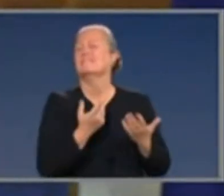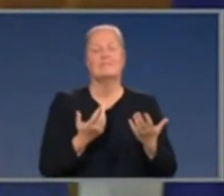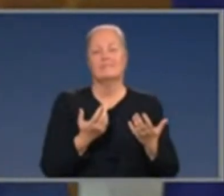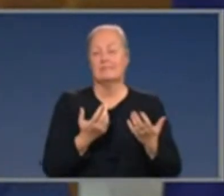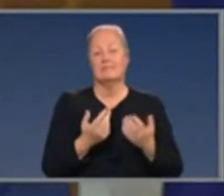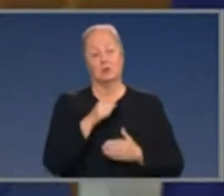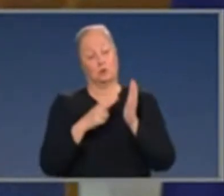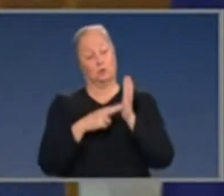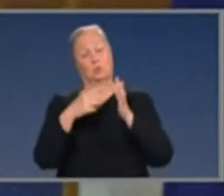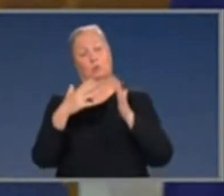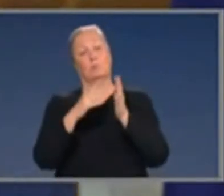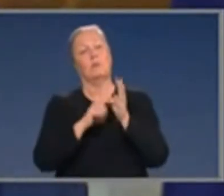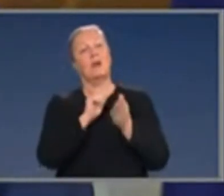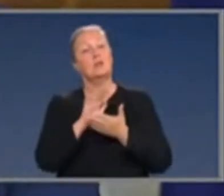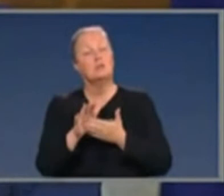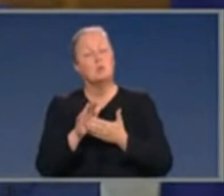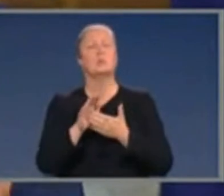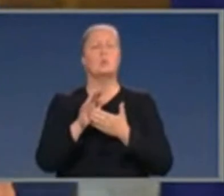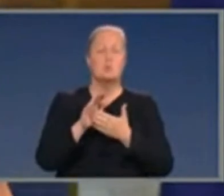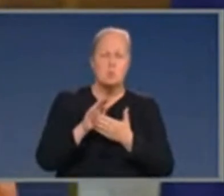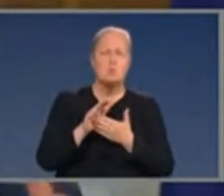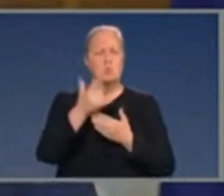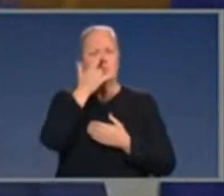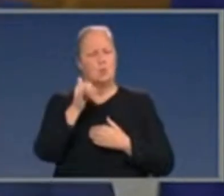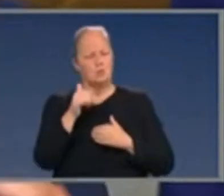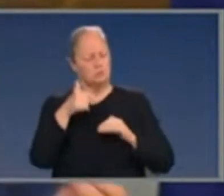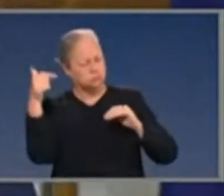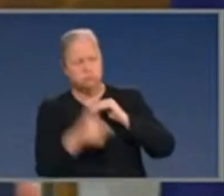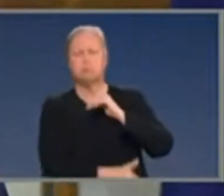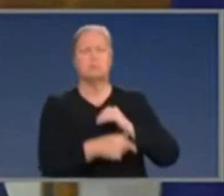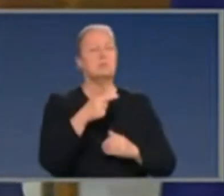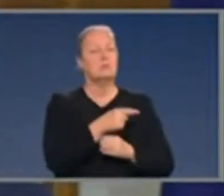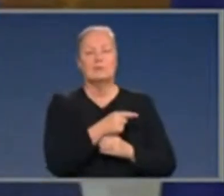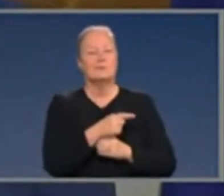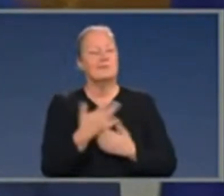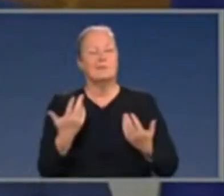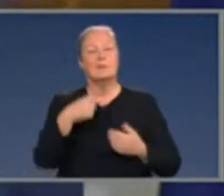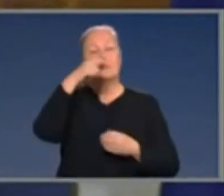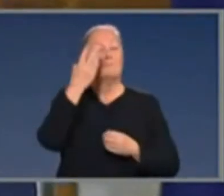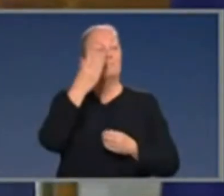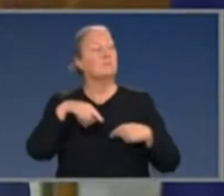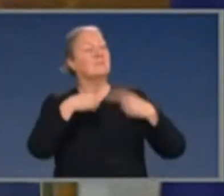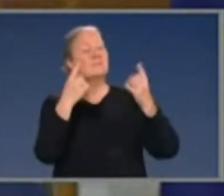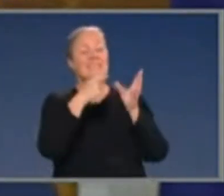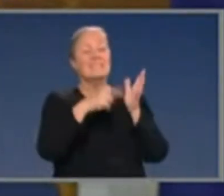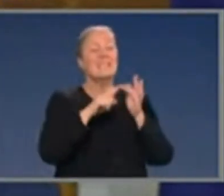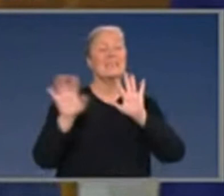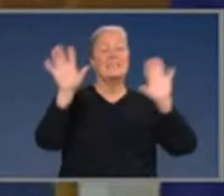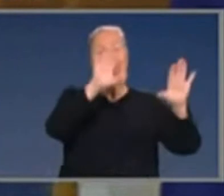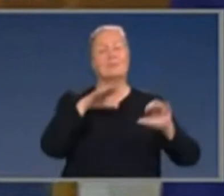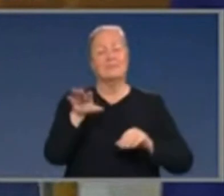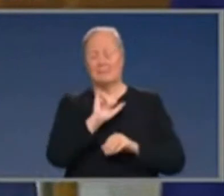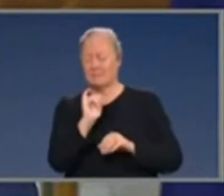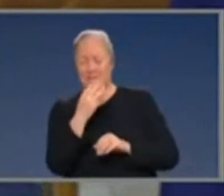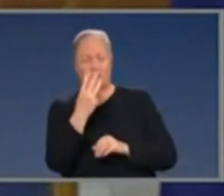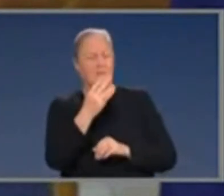very long and complex process, and it obviously had to be done remotely because people were in different states. So it's taken about 3 or 4 weeks to do. It's